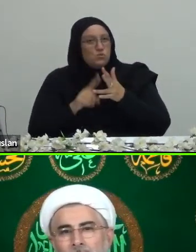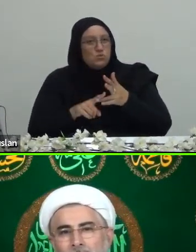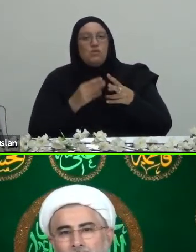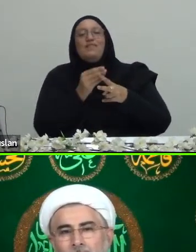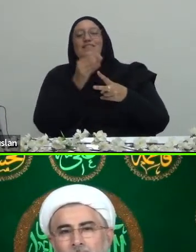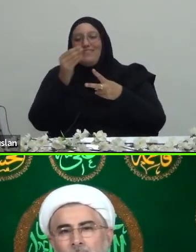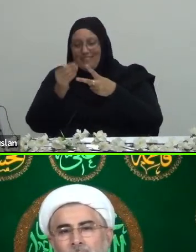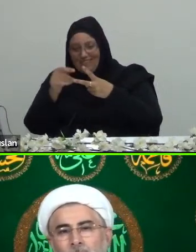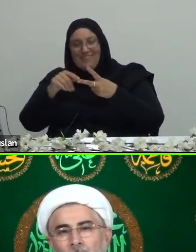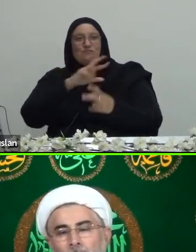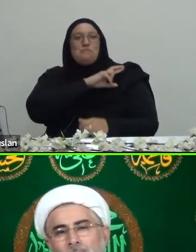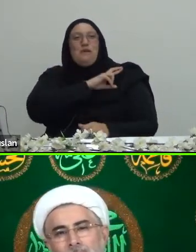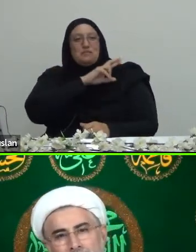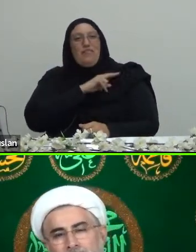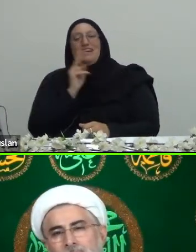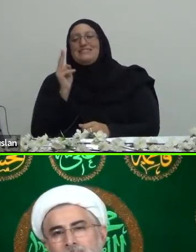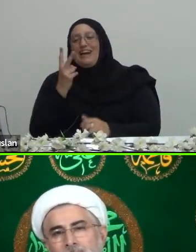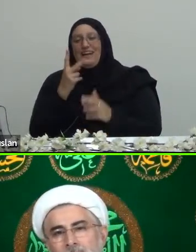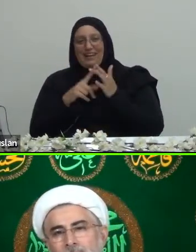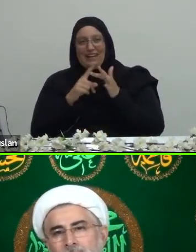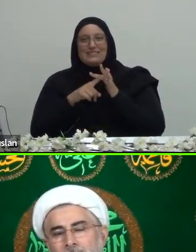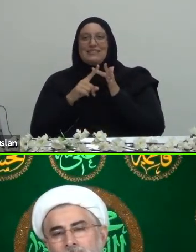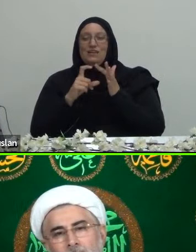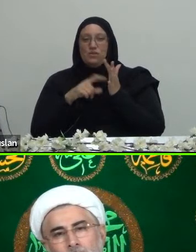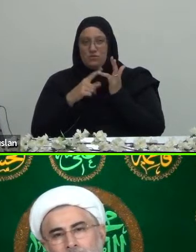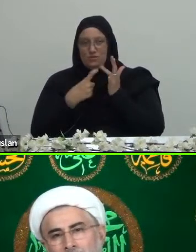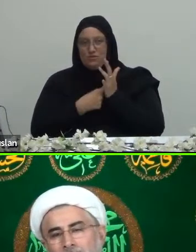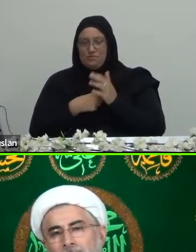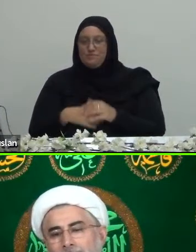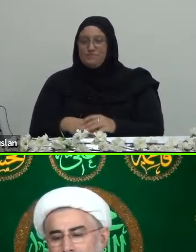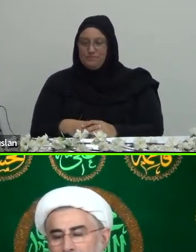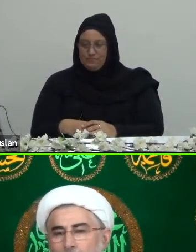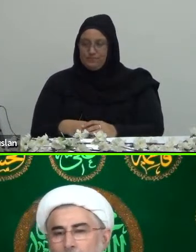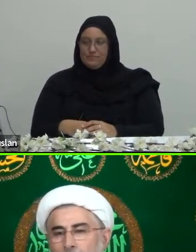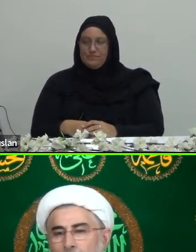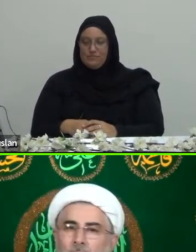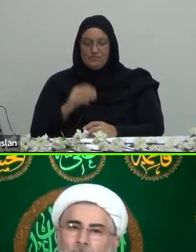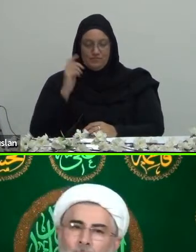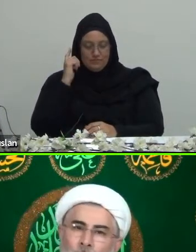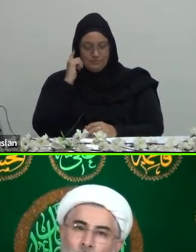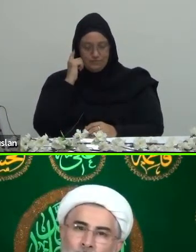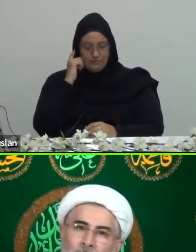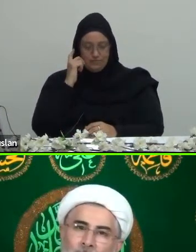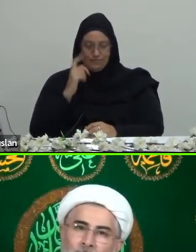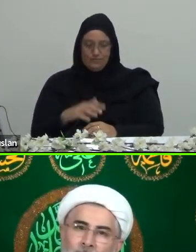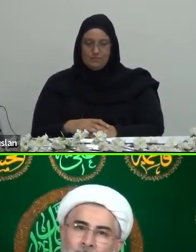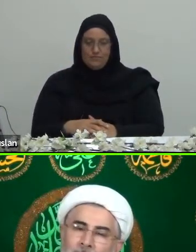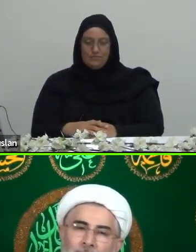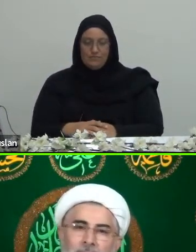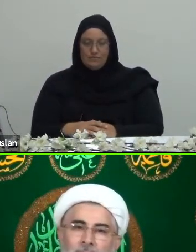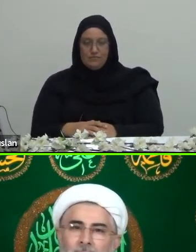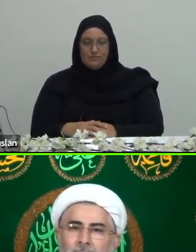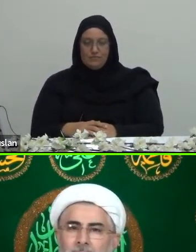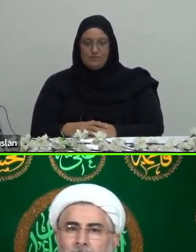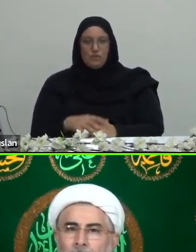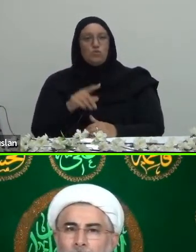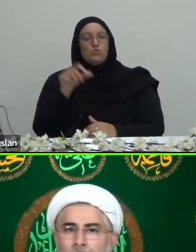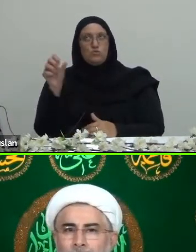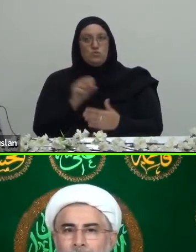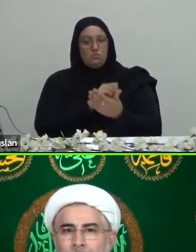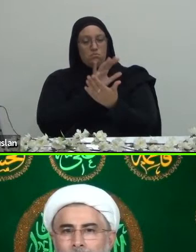is executing my will, yes, he is the executor of the will. And in my will, I'm supposed to mention and give his